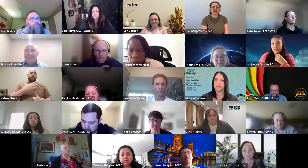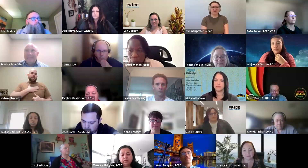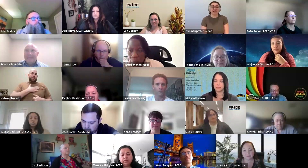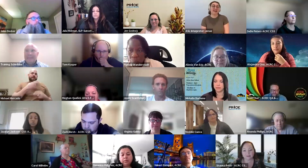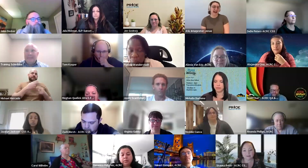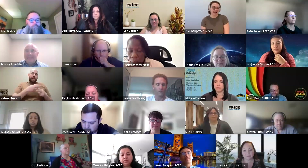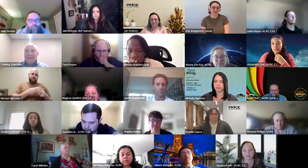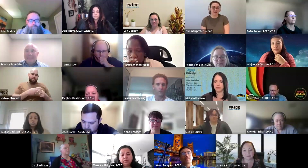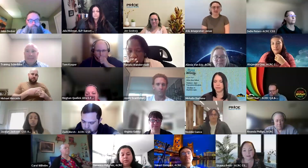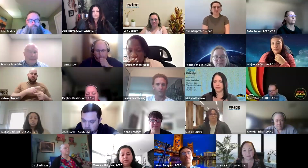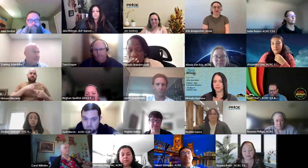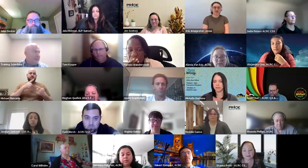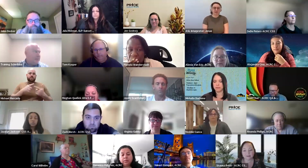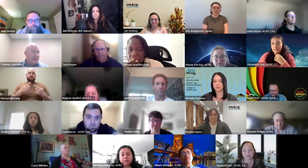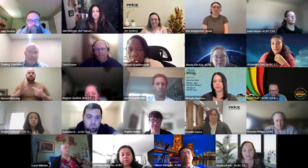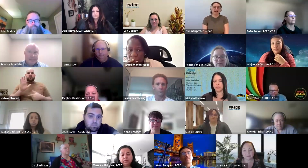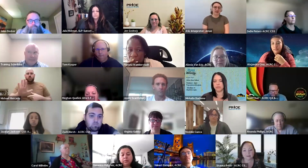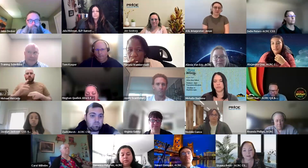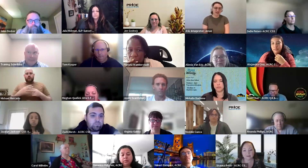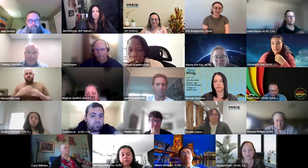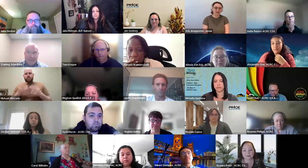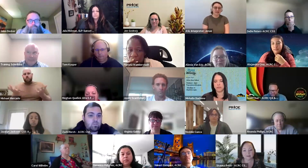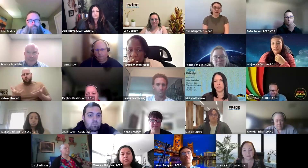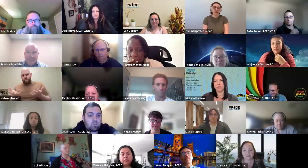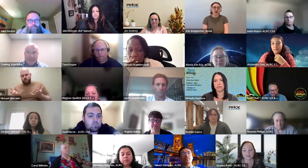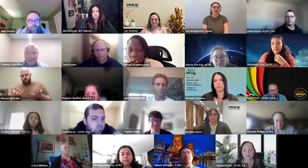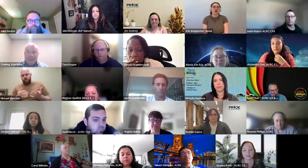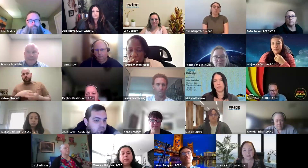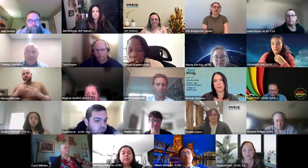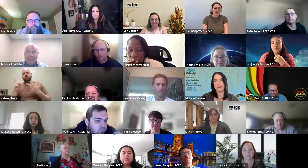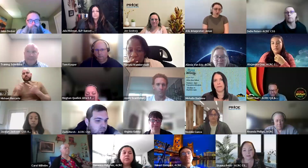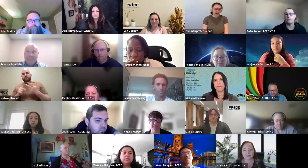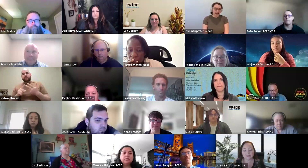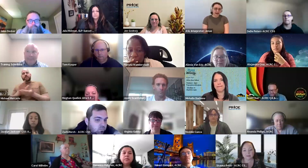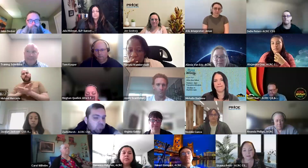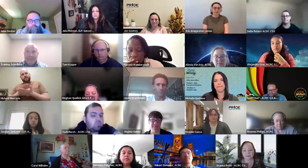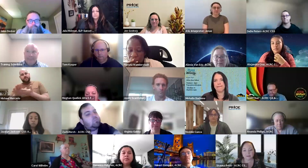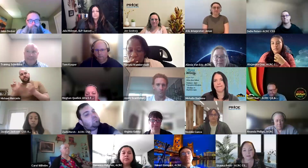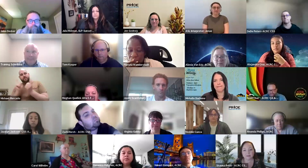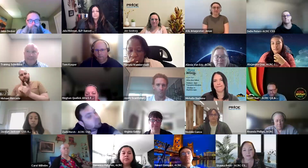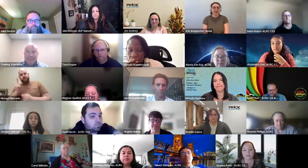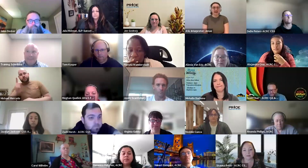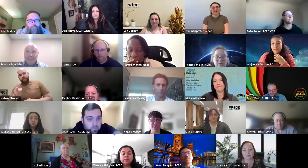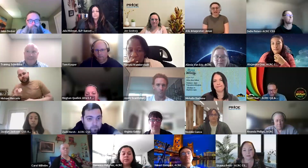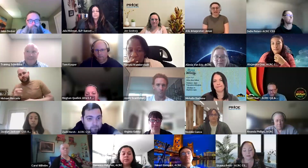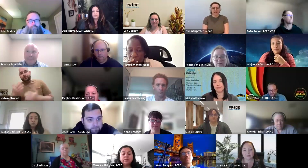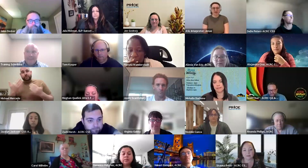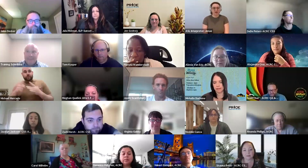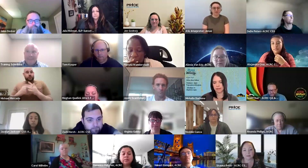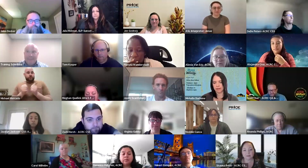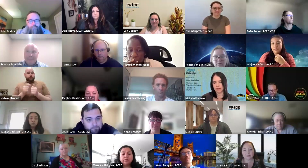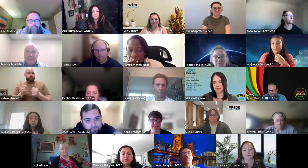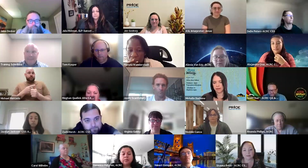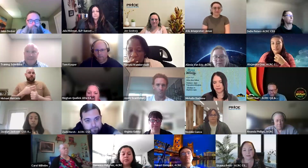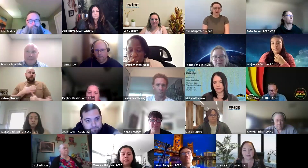do with names. So the first thing will be my name is, what is your name, and nice to